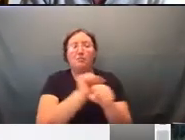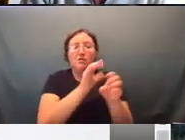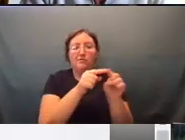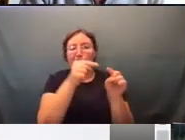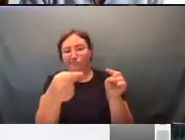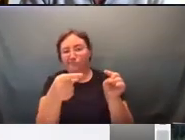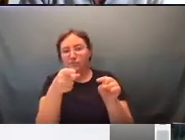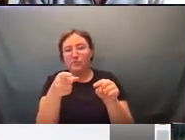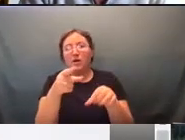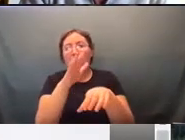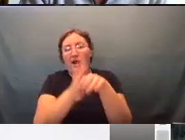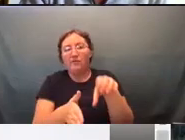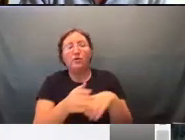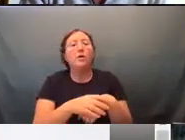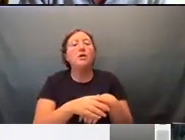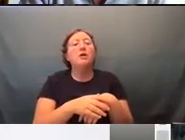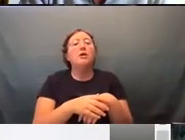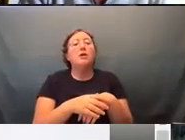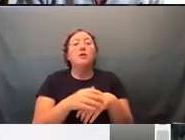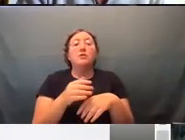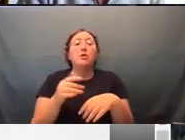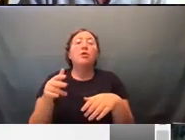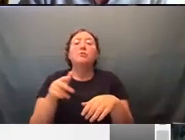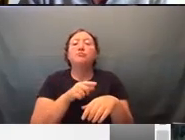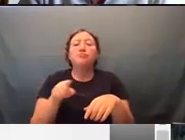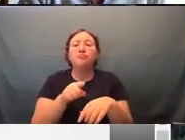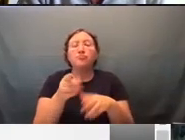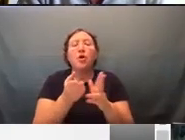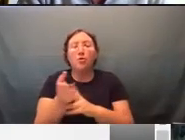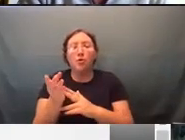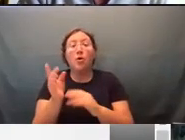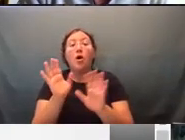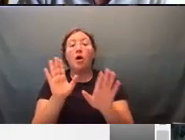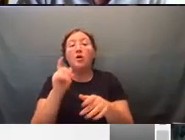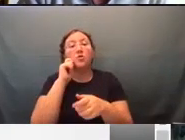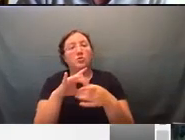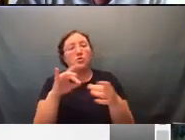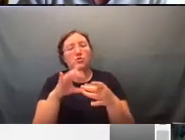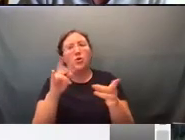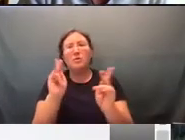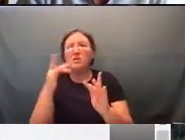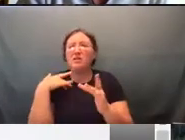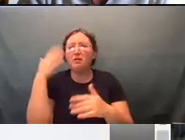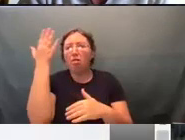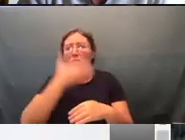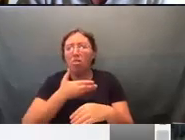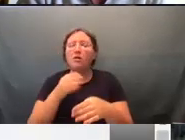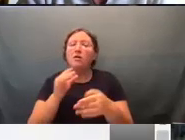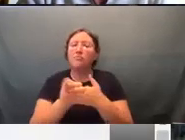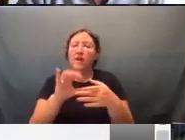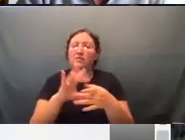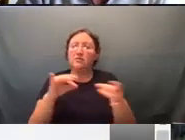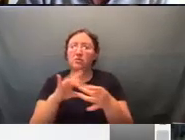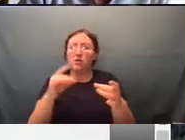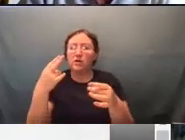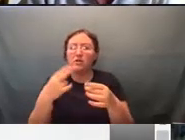the park to get to the start of our hike. And another really cool story that I don't think gets enough attention in Yosemite National Park